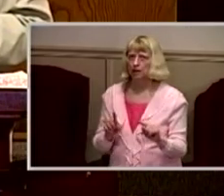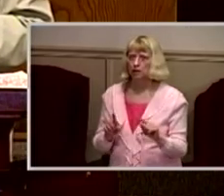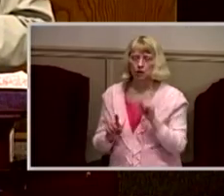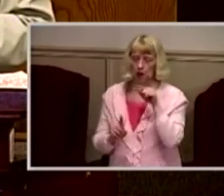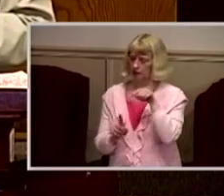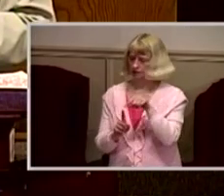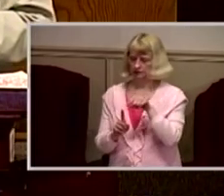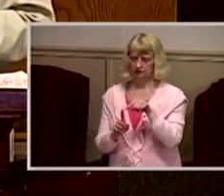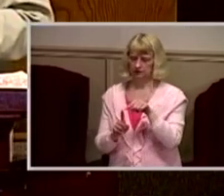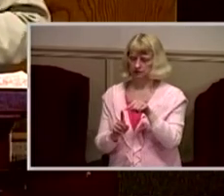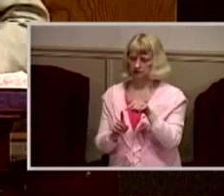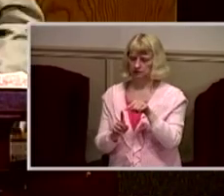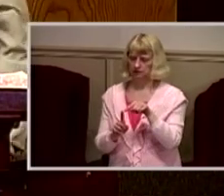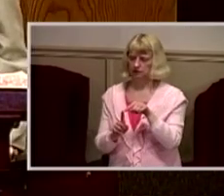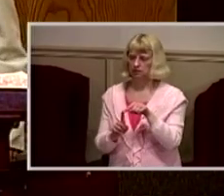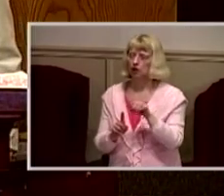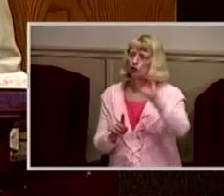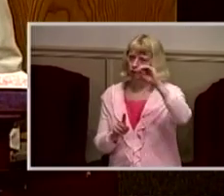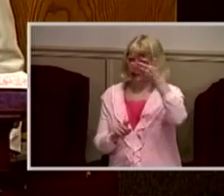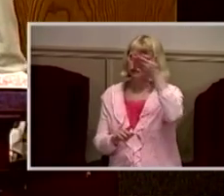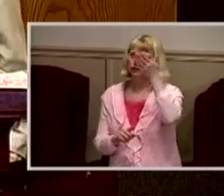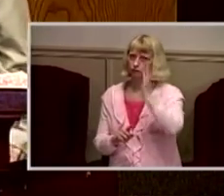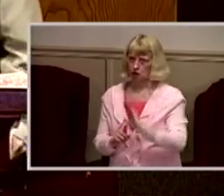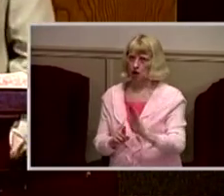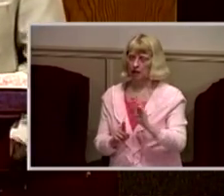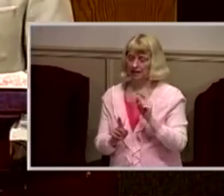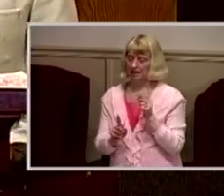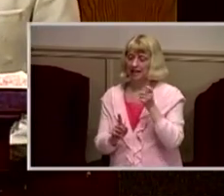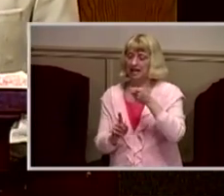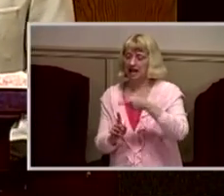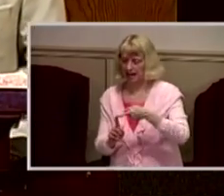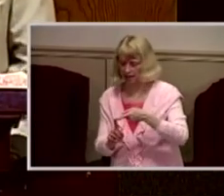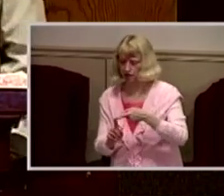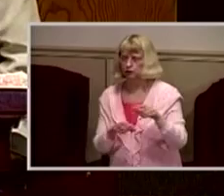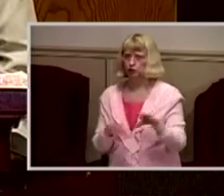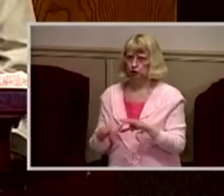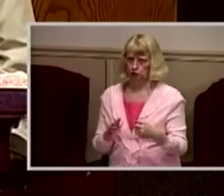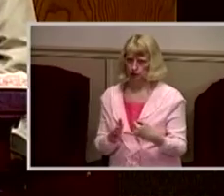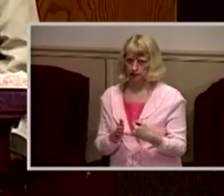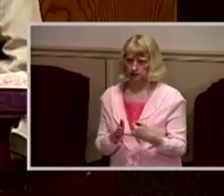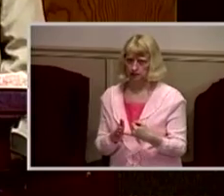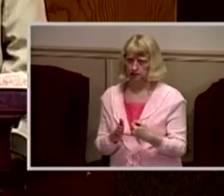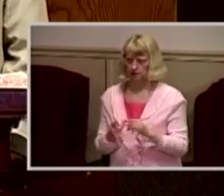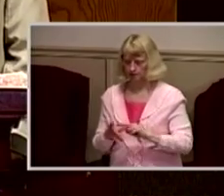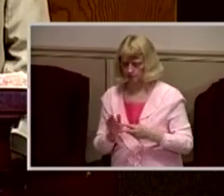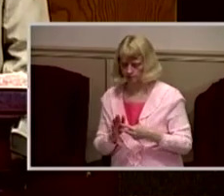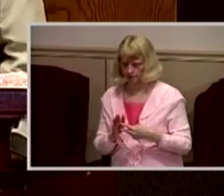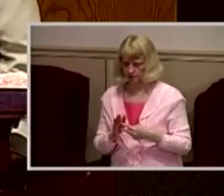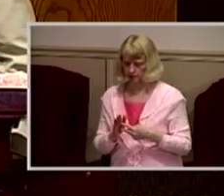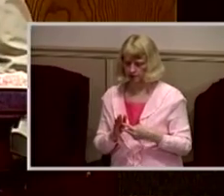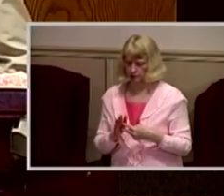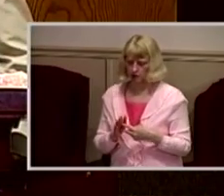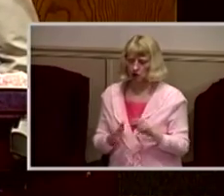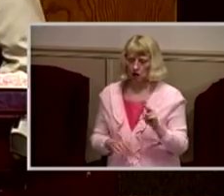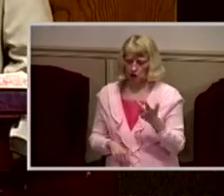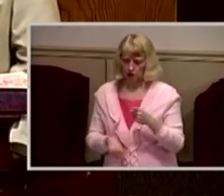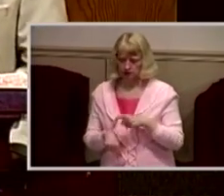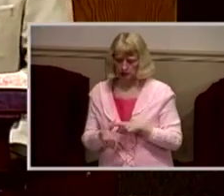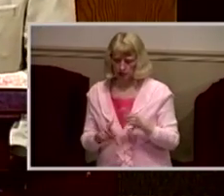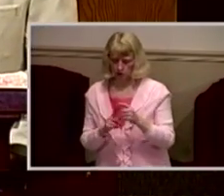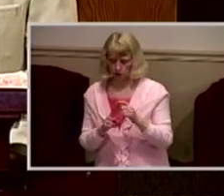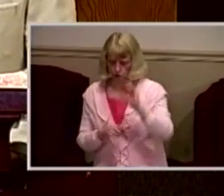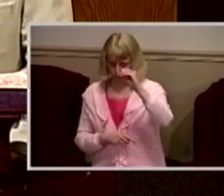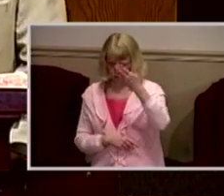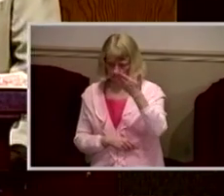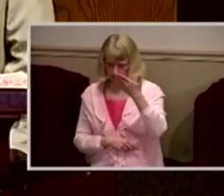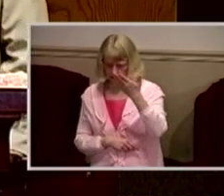me. It was the grace of God that enabled me to do it, which means this third time the word grace is mentioned in